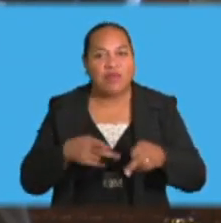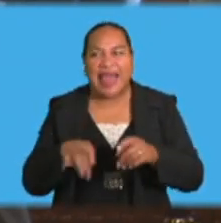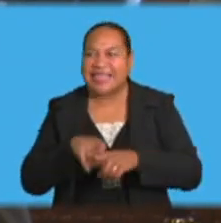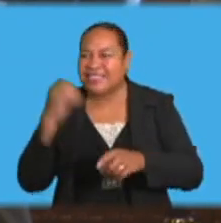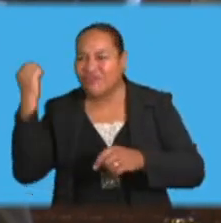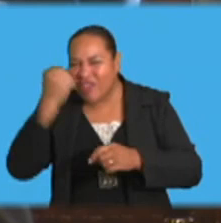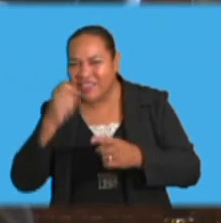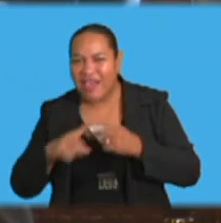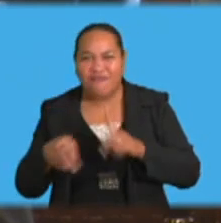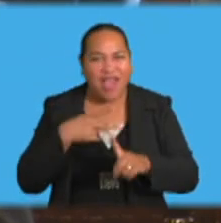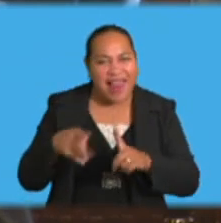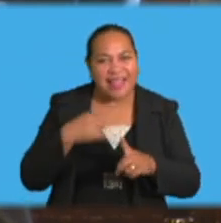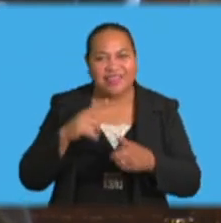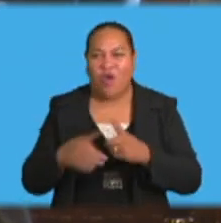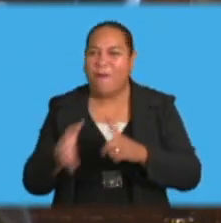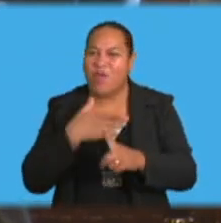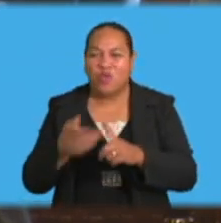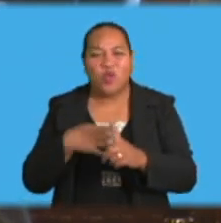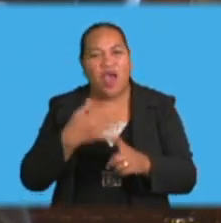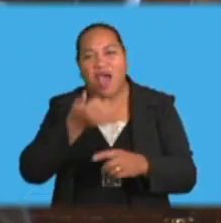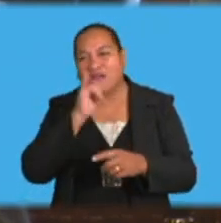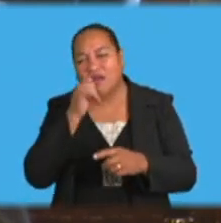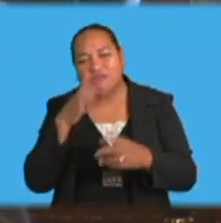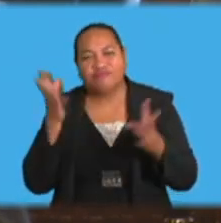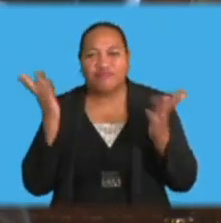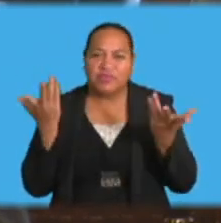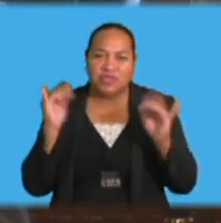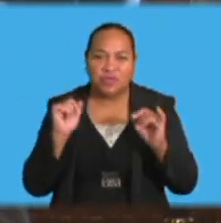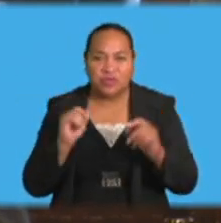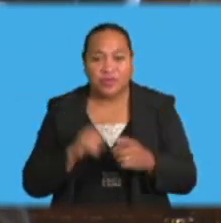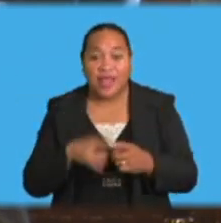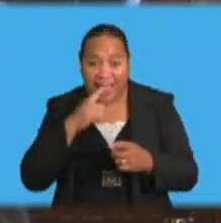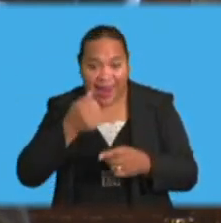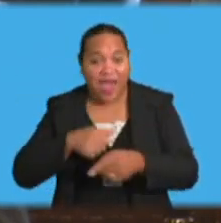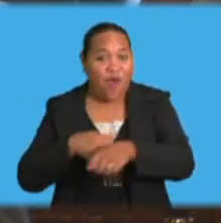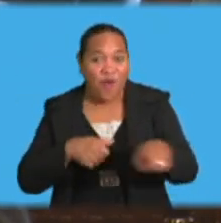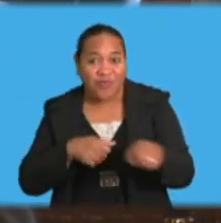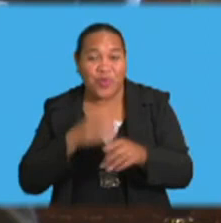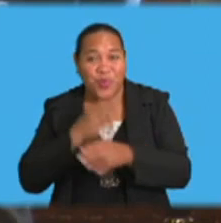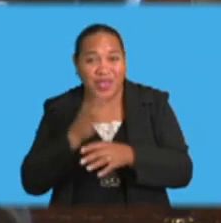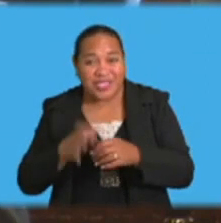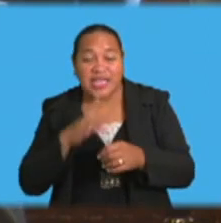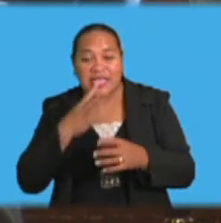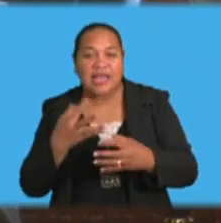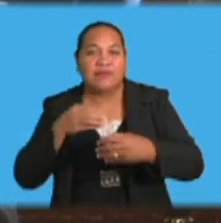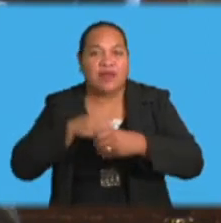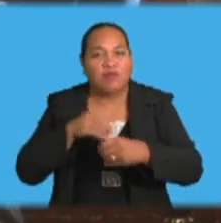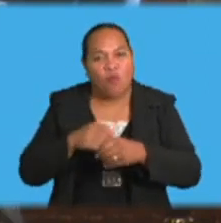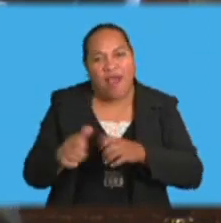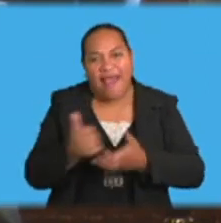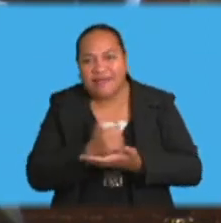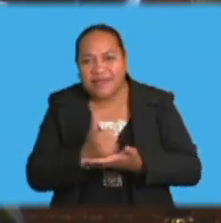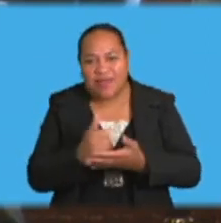stress, violence, or the abuse of alcohol and drugs. This will also allow young workers to become proactive in their health care